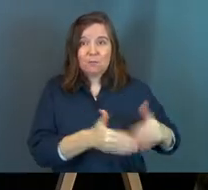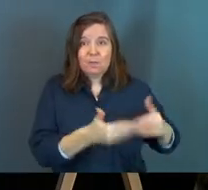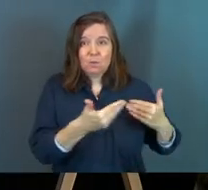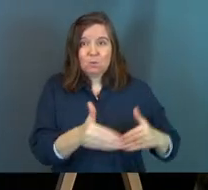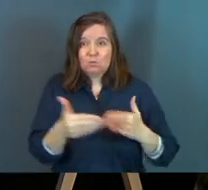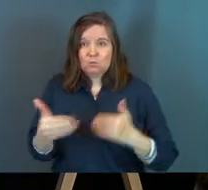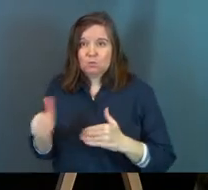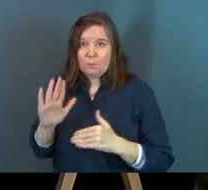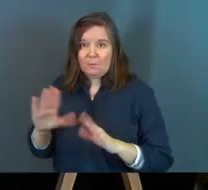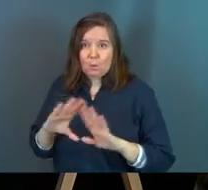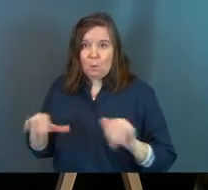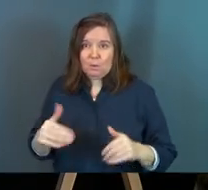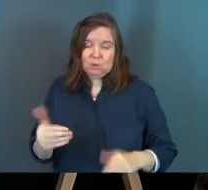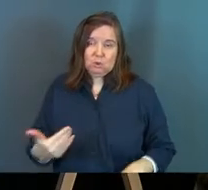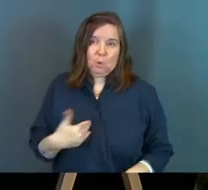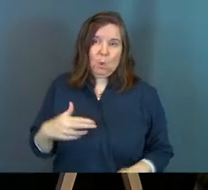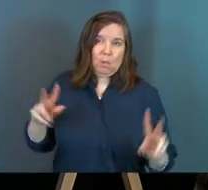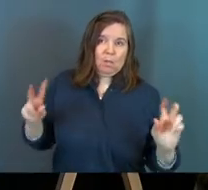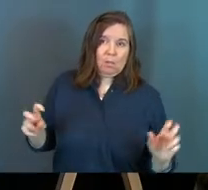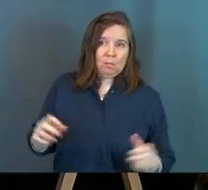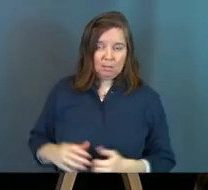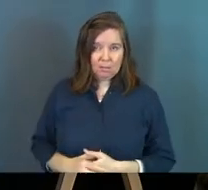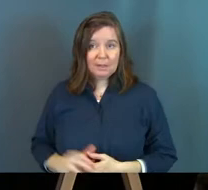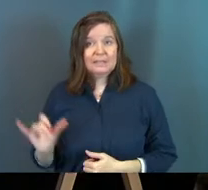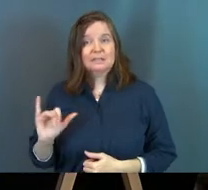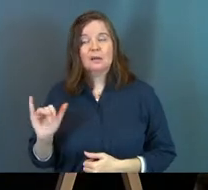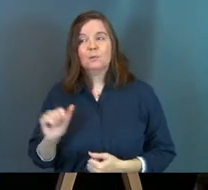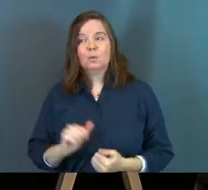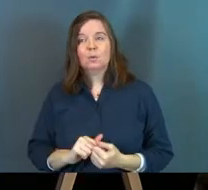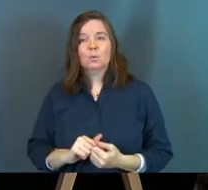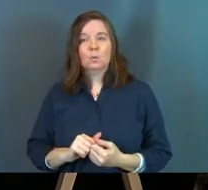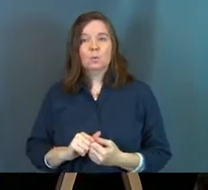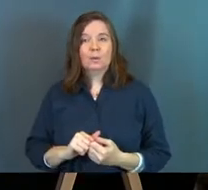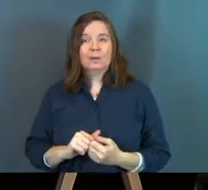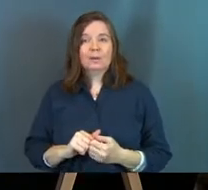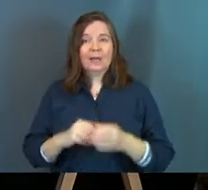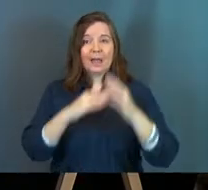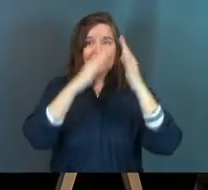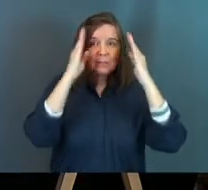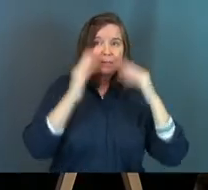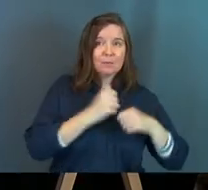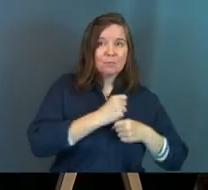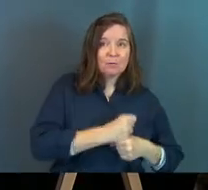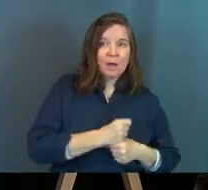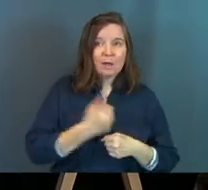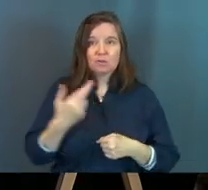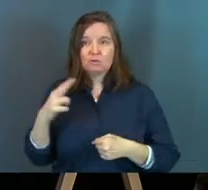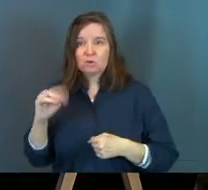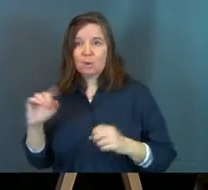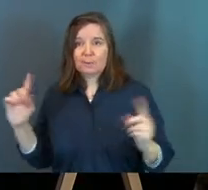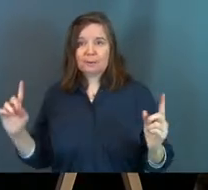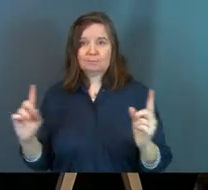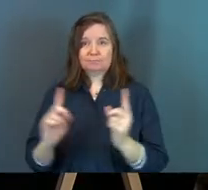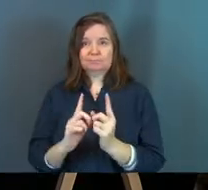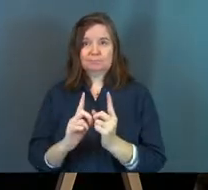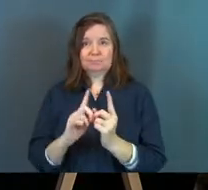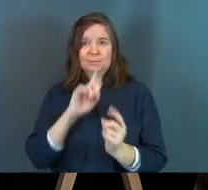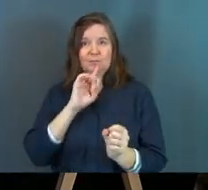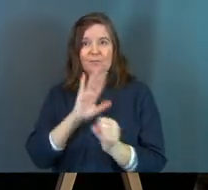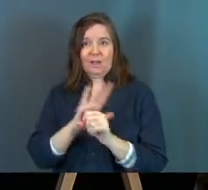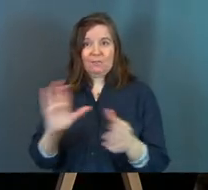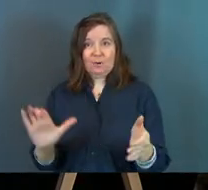soul. It's the same thing with a groom and a bride. And they come and they make their vows, don't